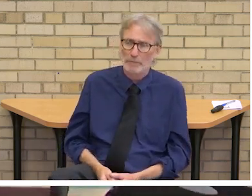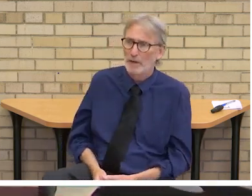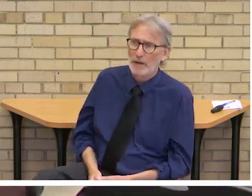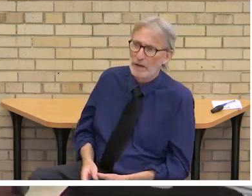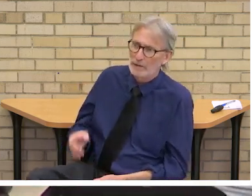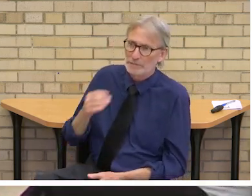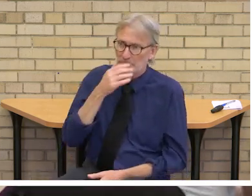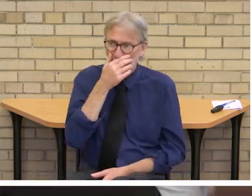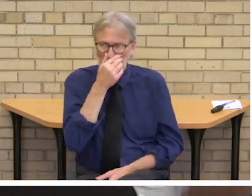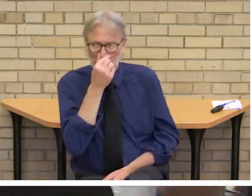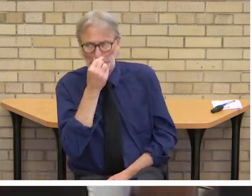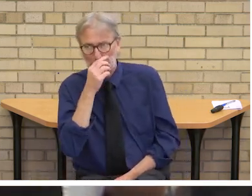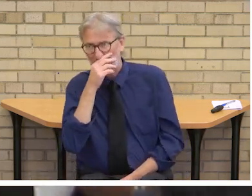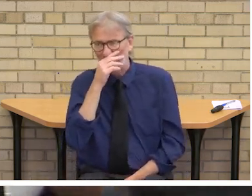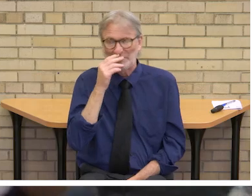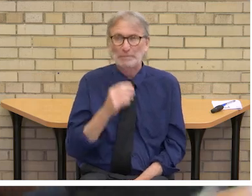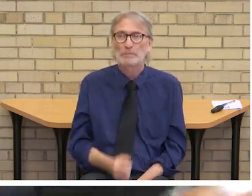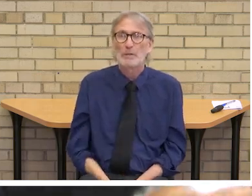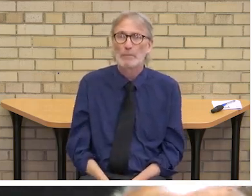there.